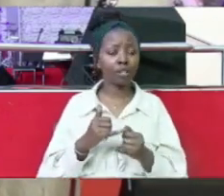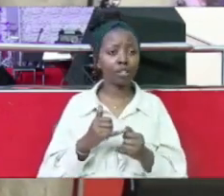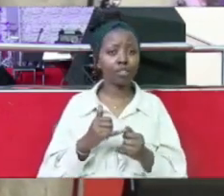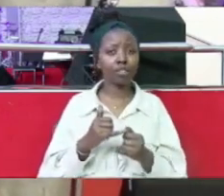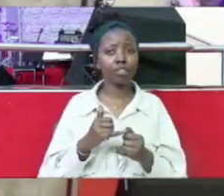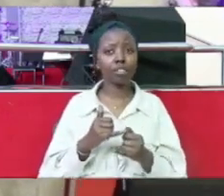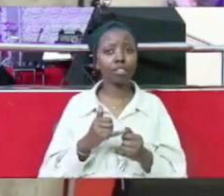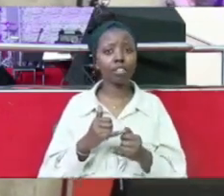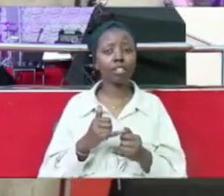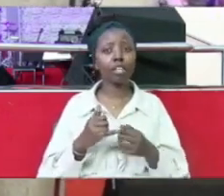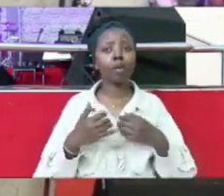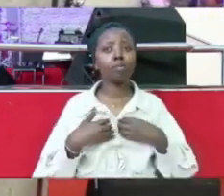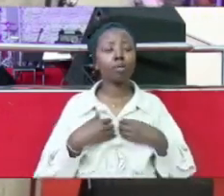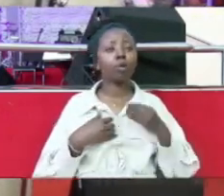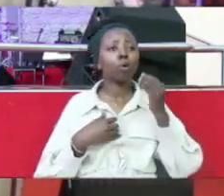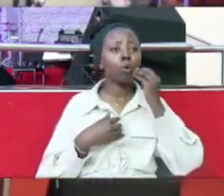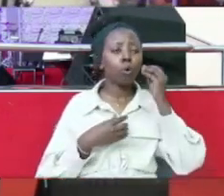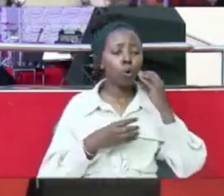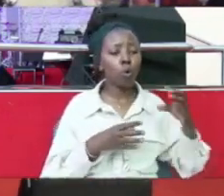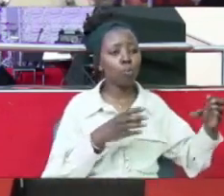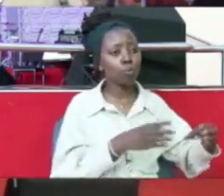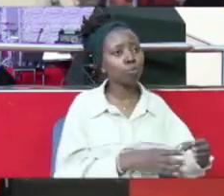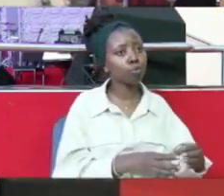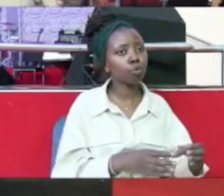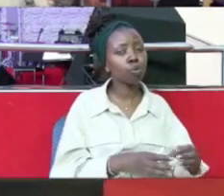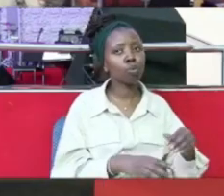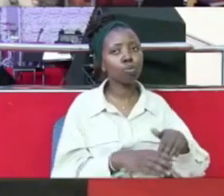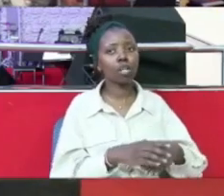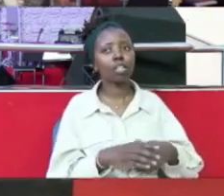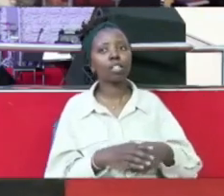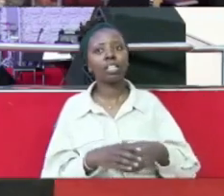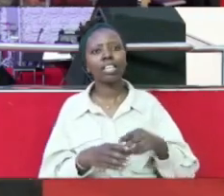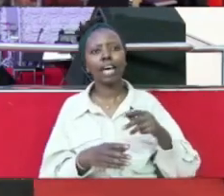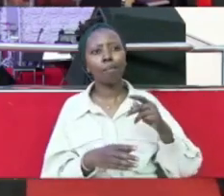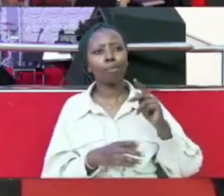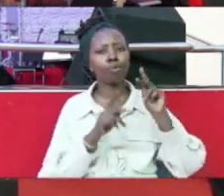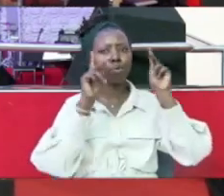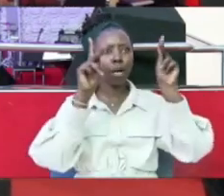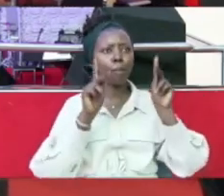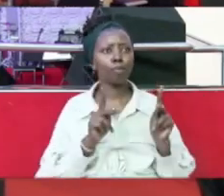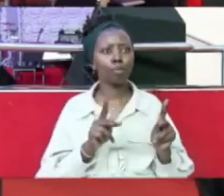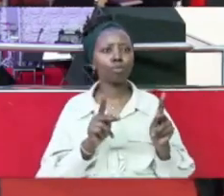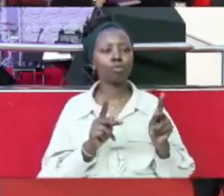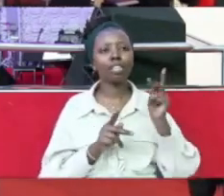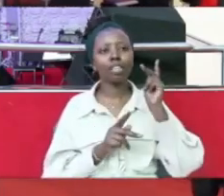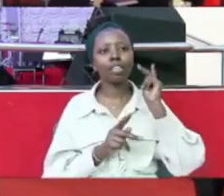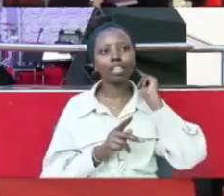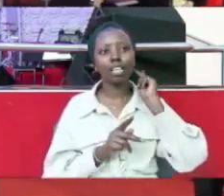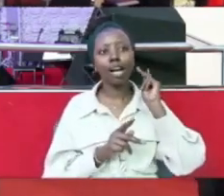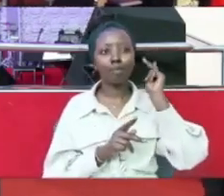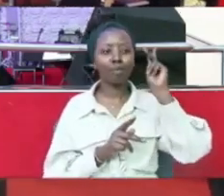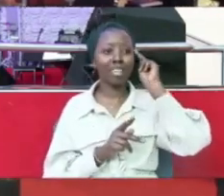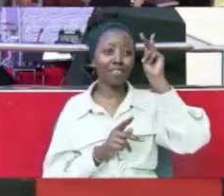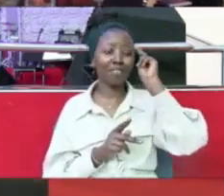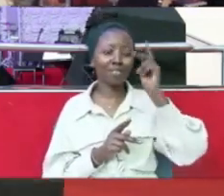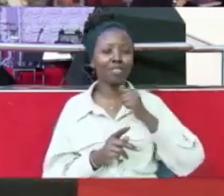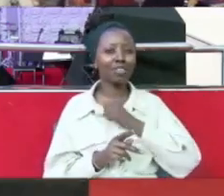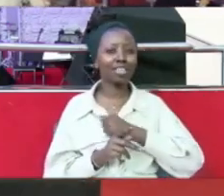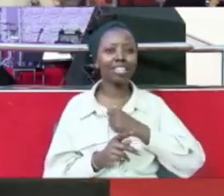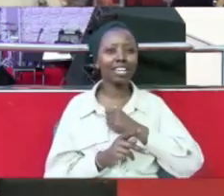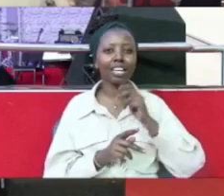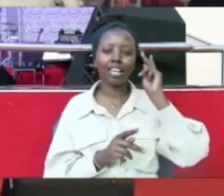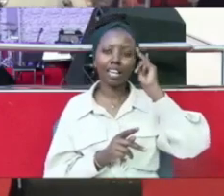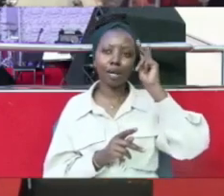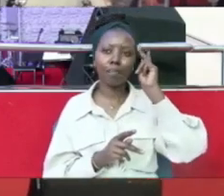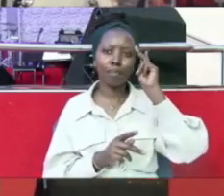Kiambu Road called Cairo Cell. Inaonekana kwamba mimi niko katika shirika moja la kinyumbani pale Kiambu. So one of our members